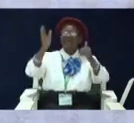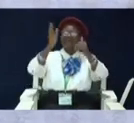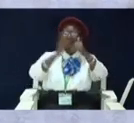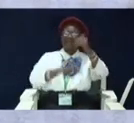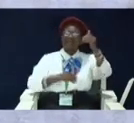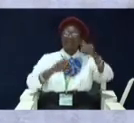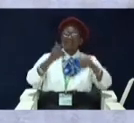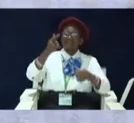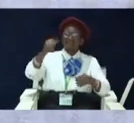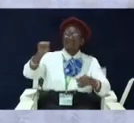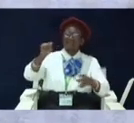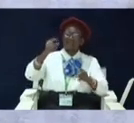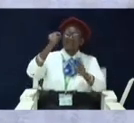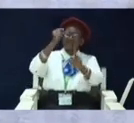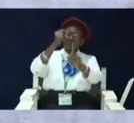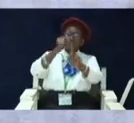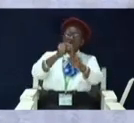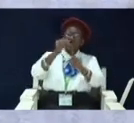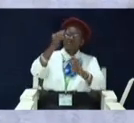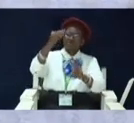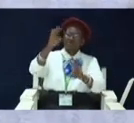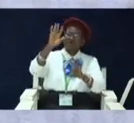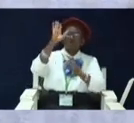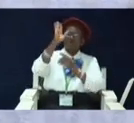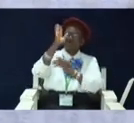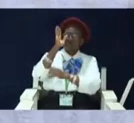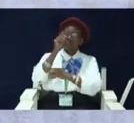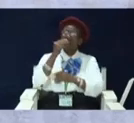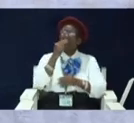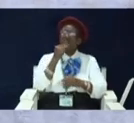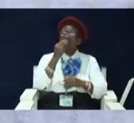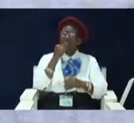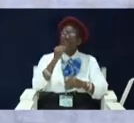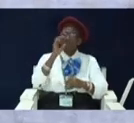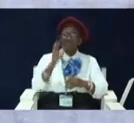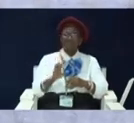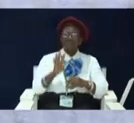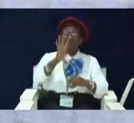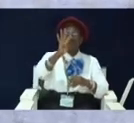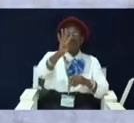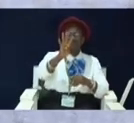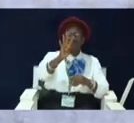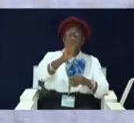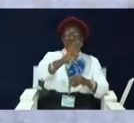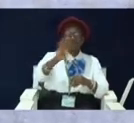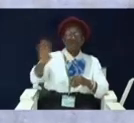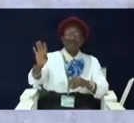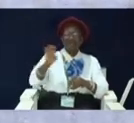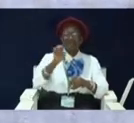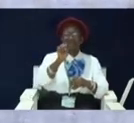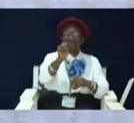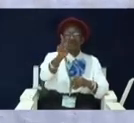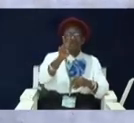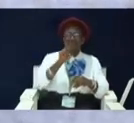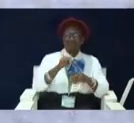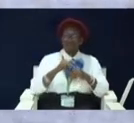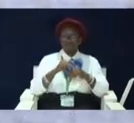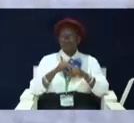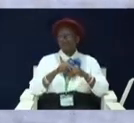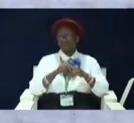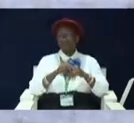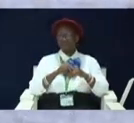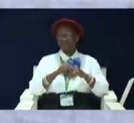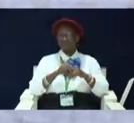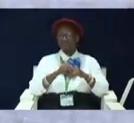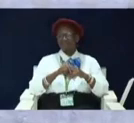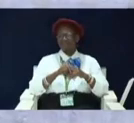to muju oro Olorun lo. Hebrews chapter 4 verse 12. Iwe Hebrew ori kerin ese